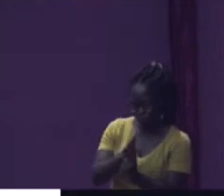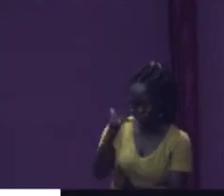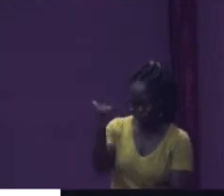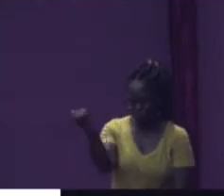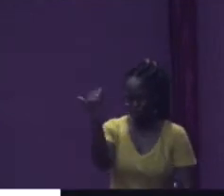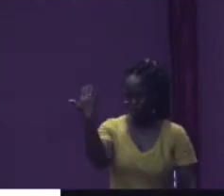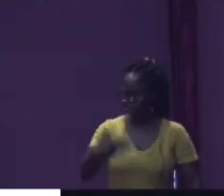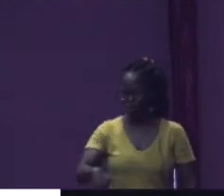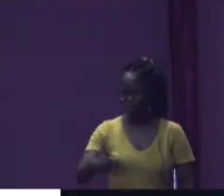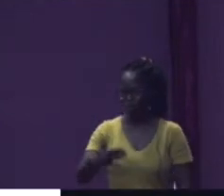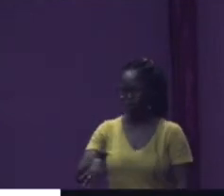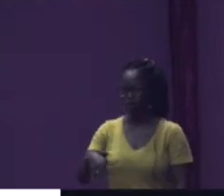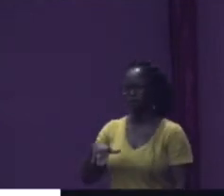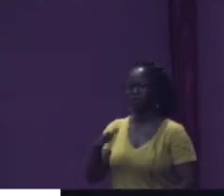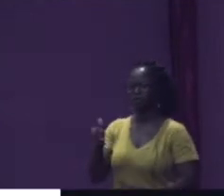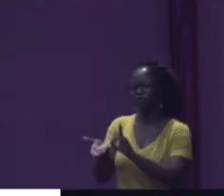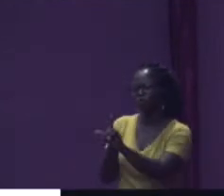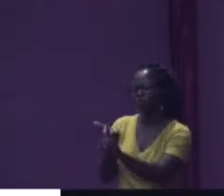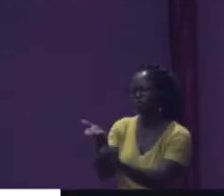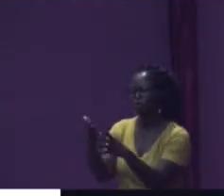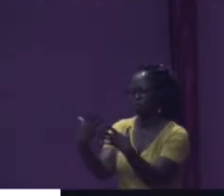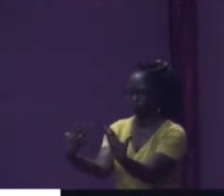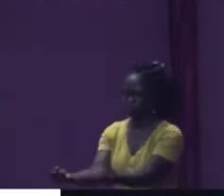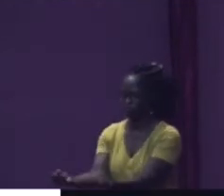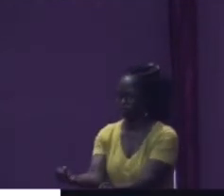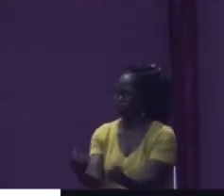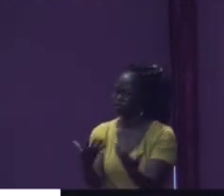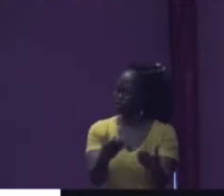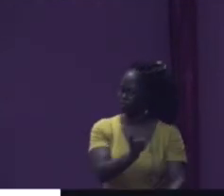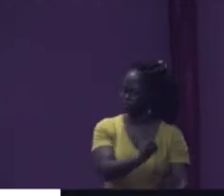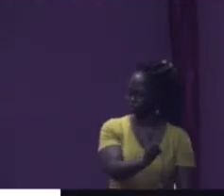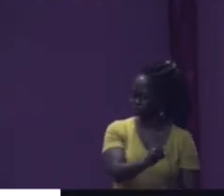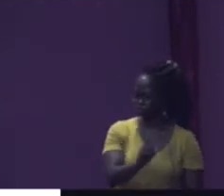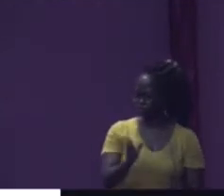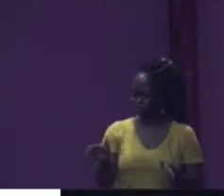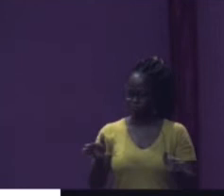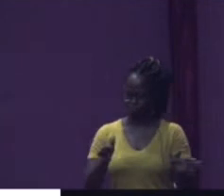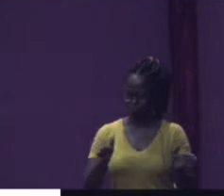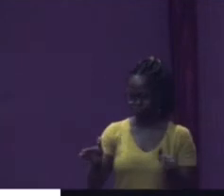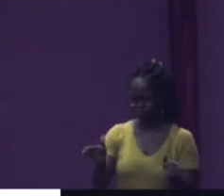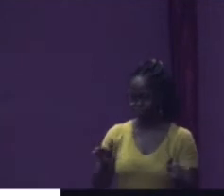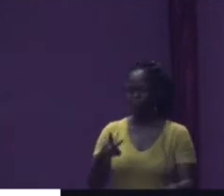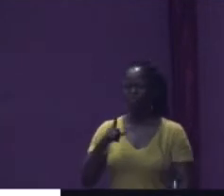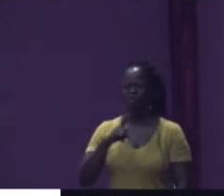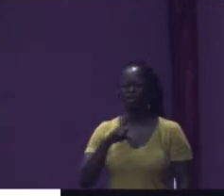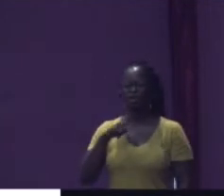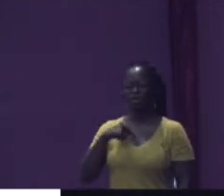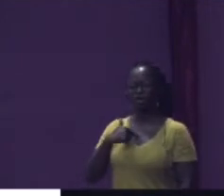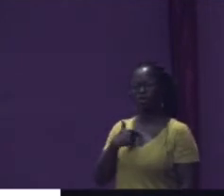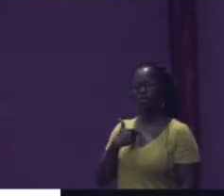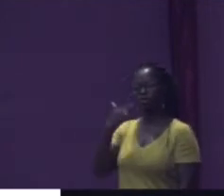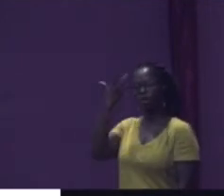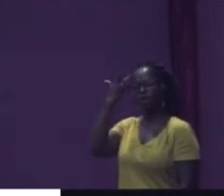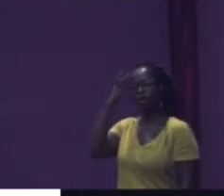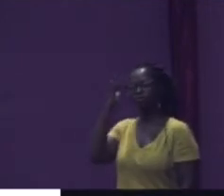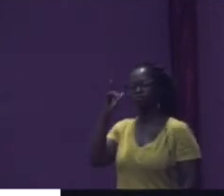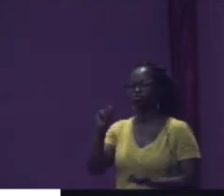accept or reject are what I consider two of the basic principles of